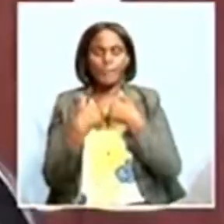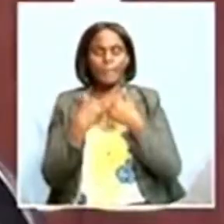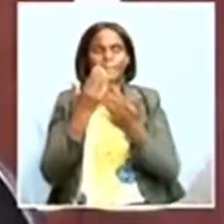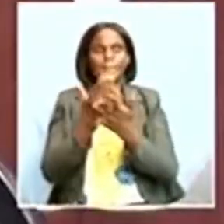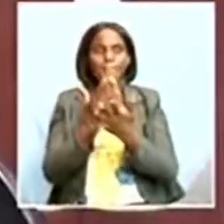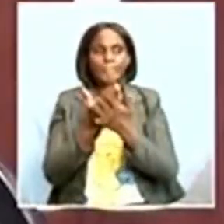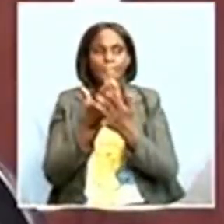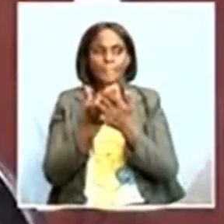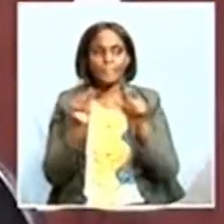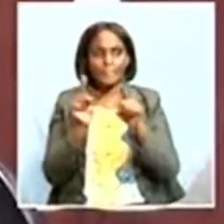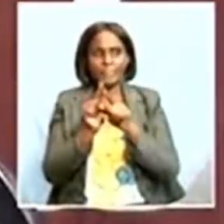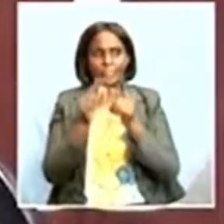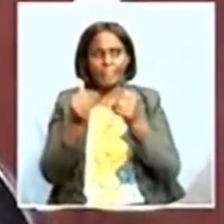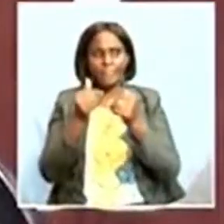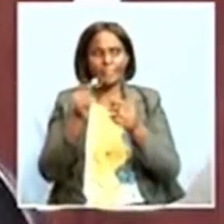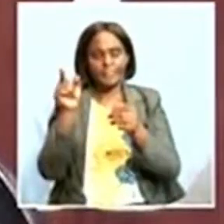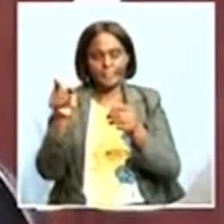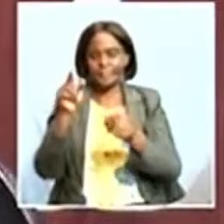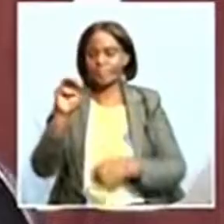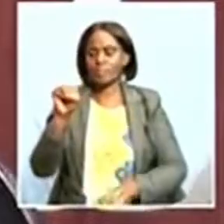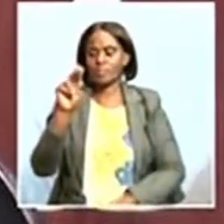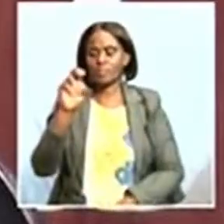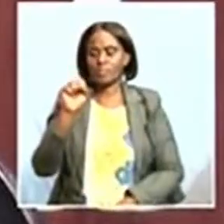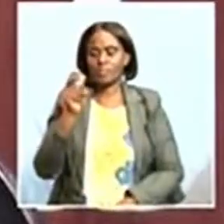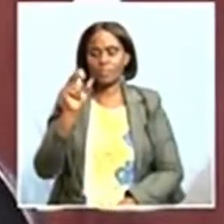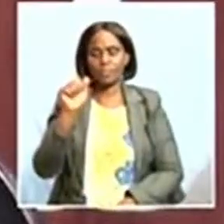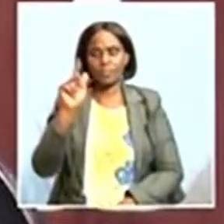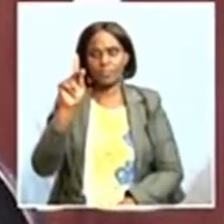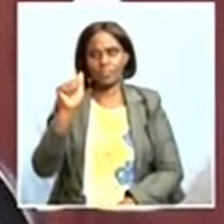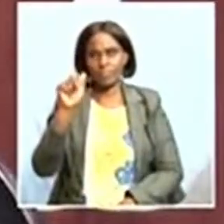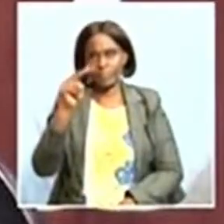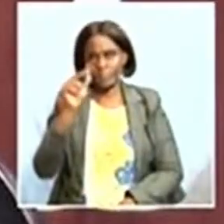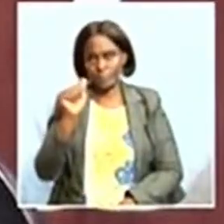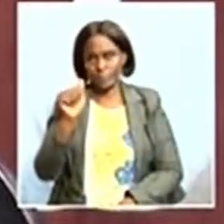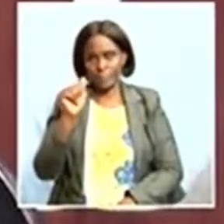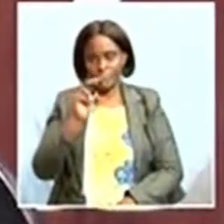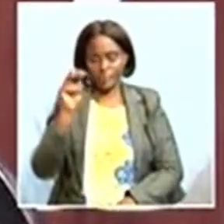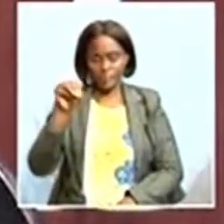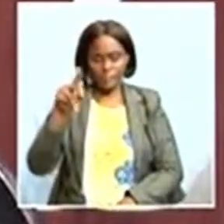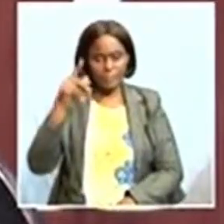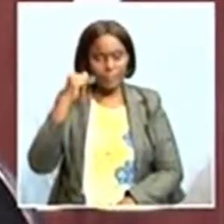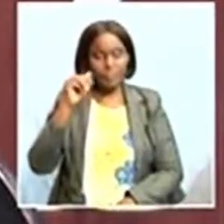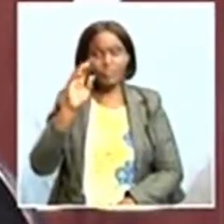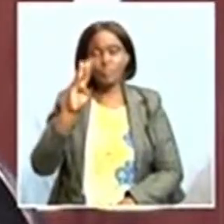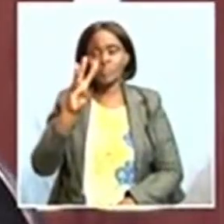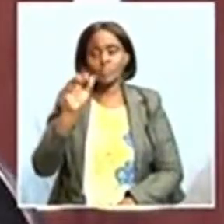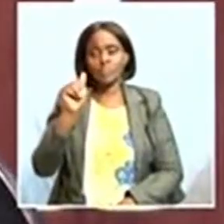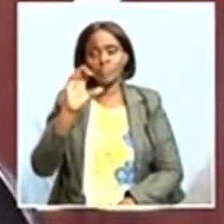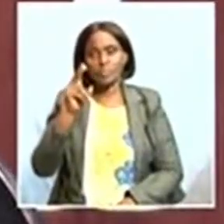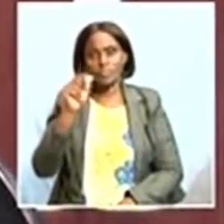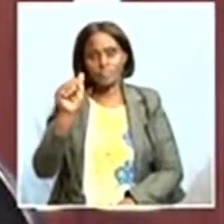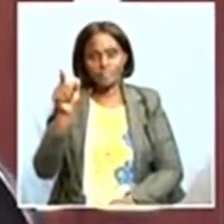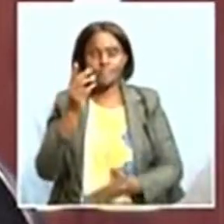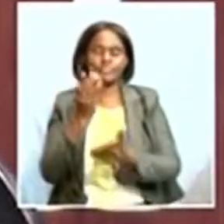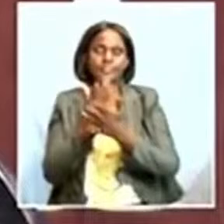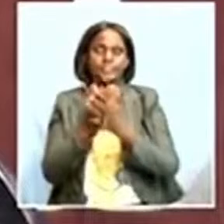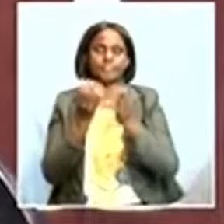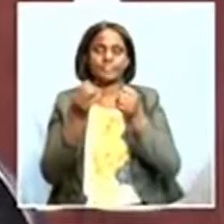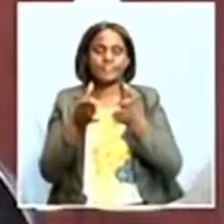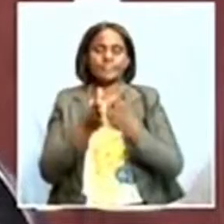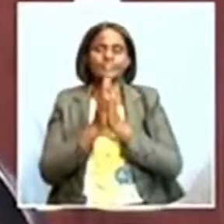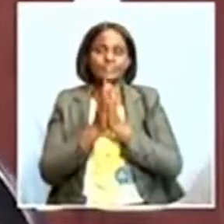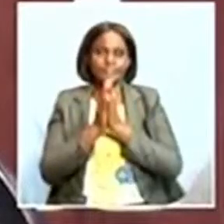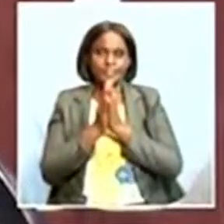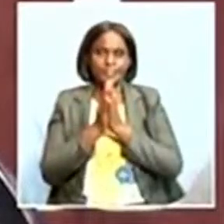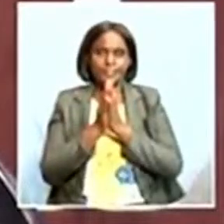motion expected to be moved by Mr. Sidney Mshanga, Member of Parliament for Wacha, and in this motion he